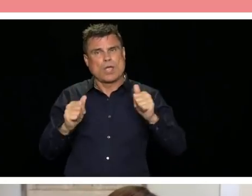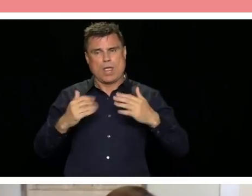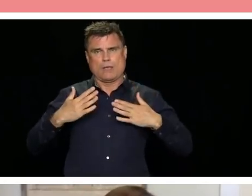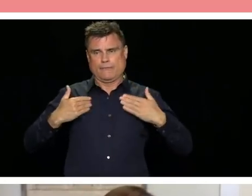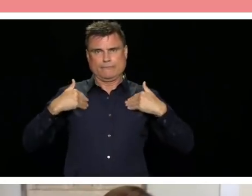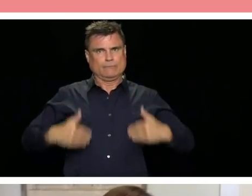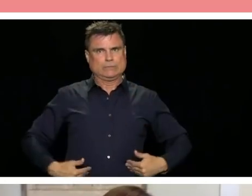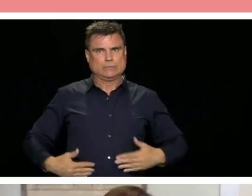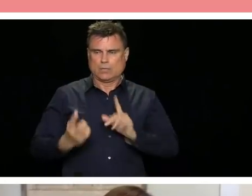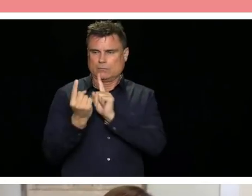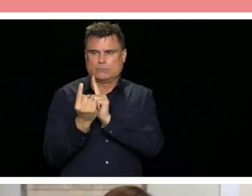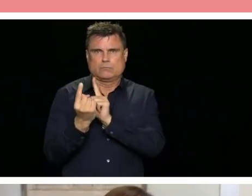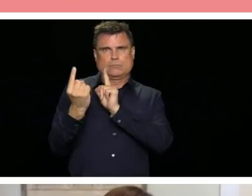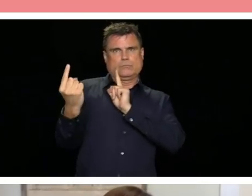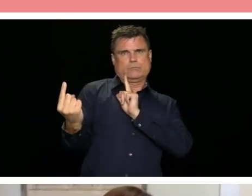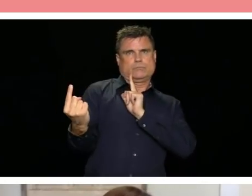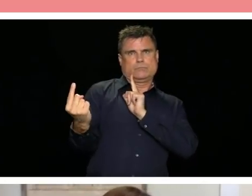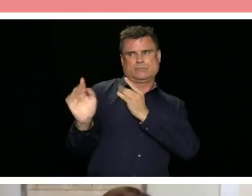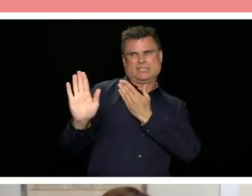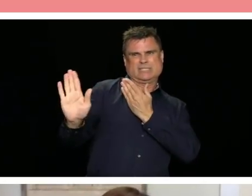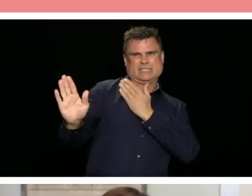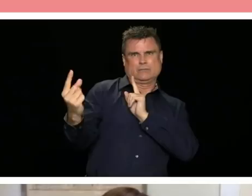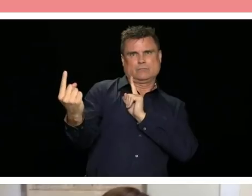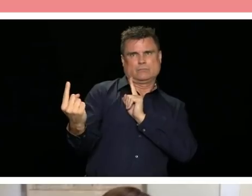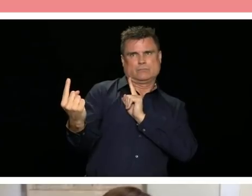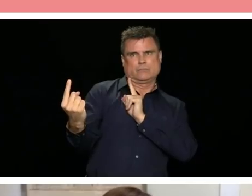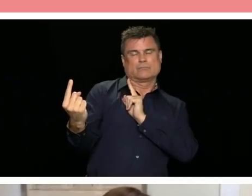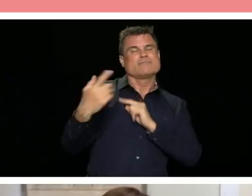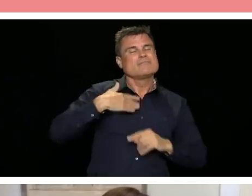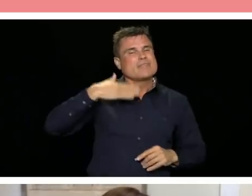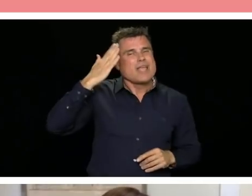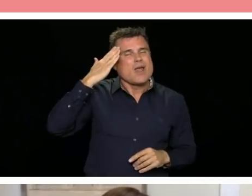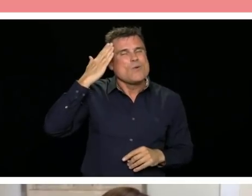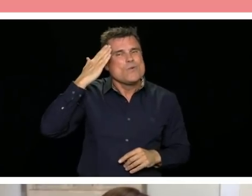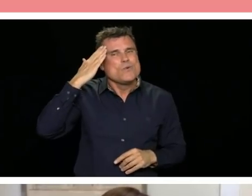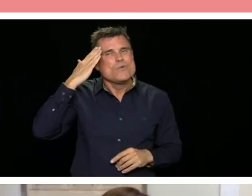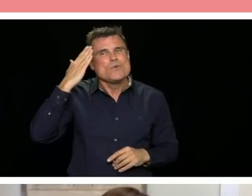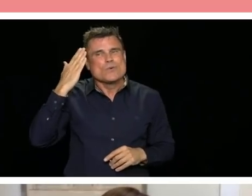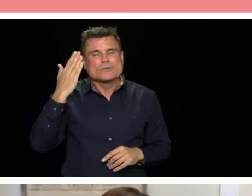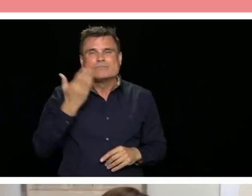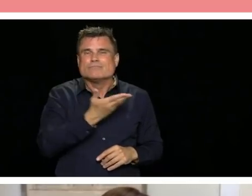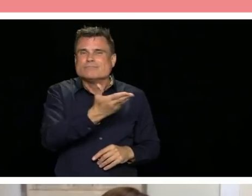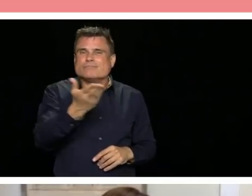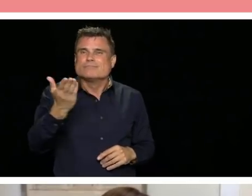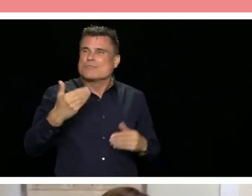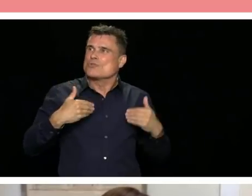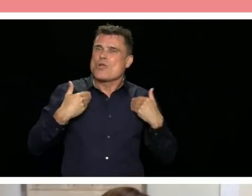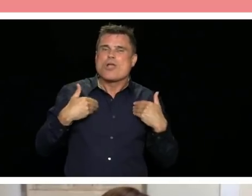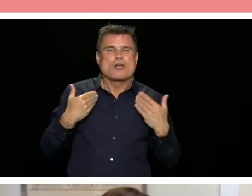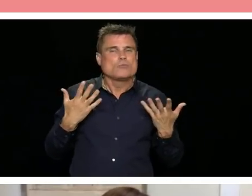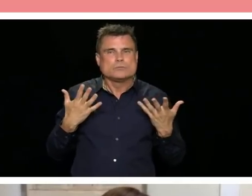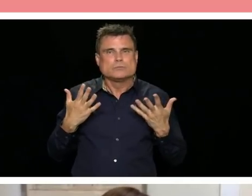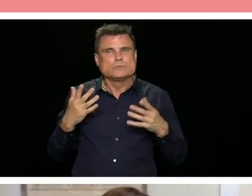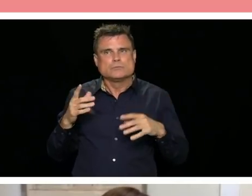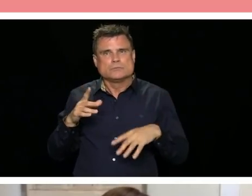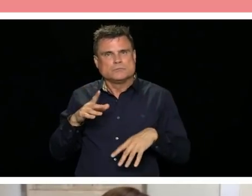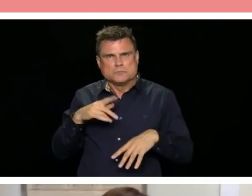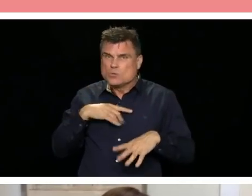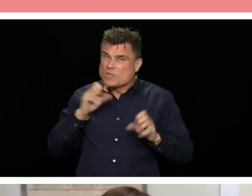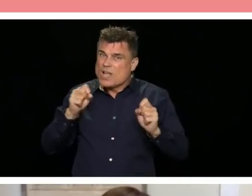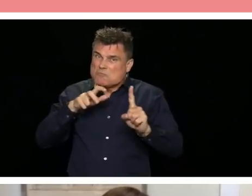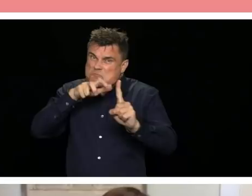as they will do what young adults do. Children, on the other hand, find physical distancing quite